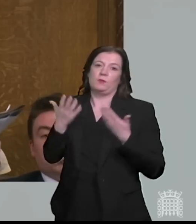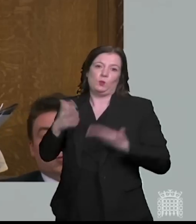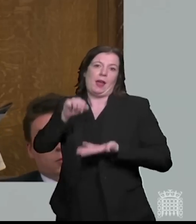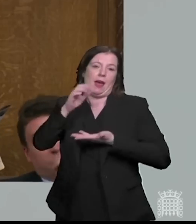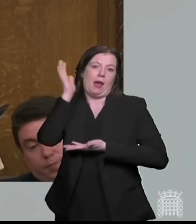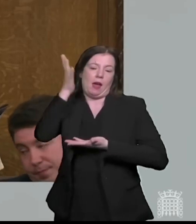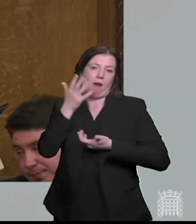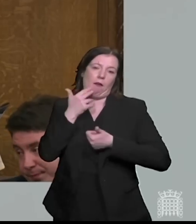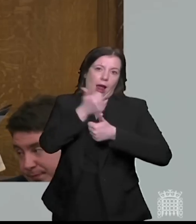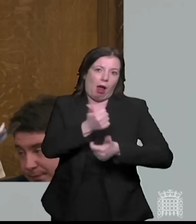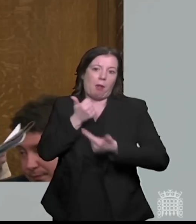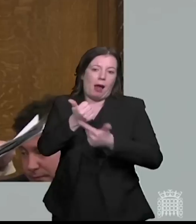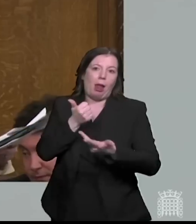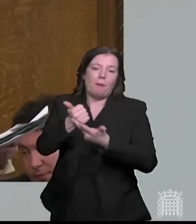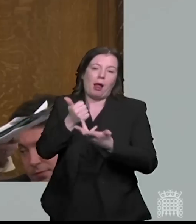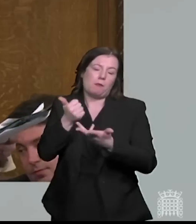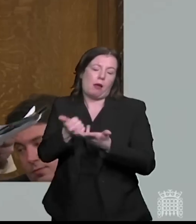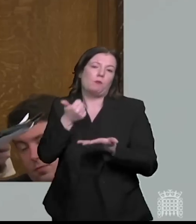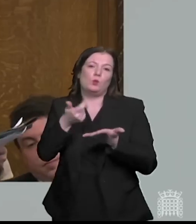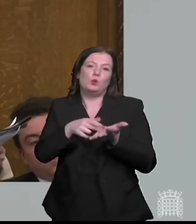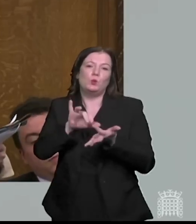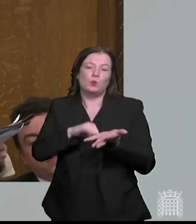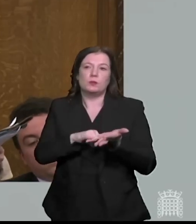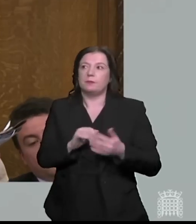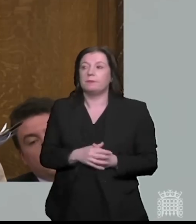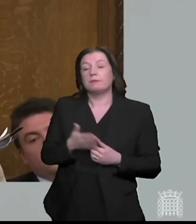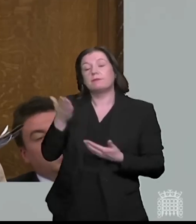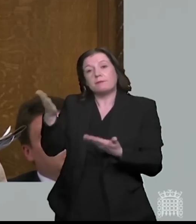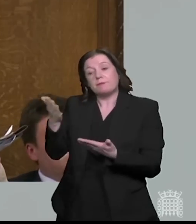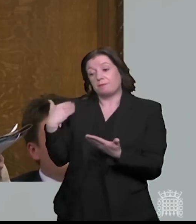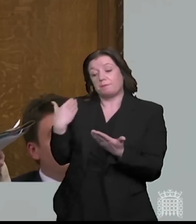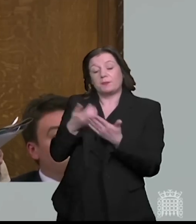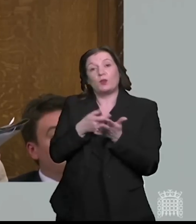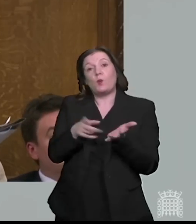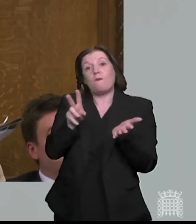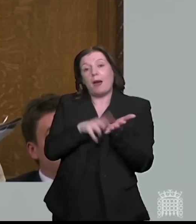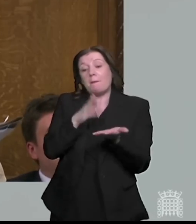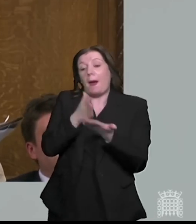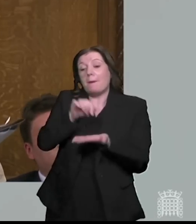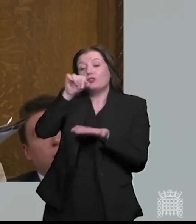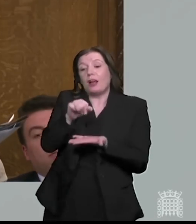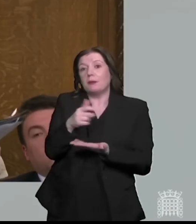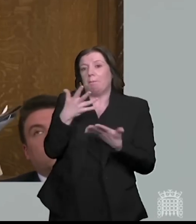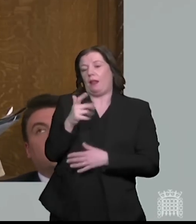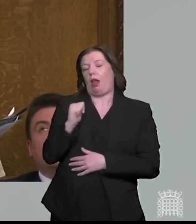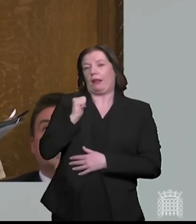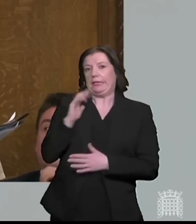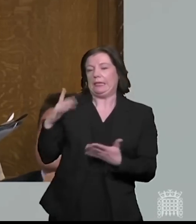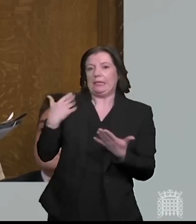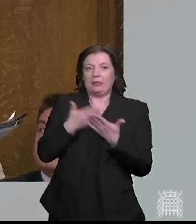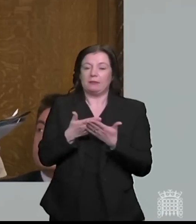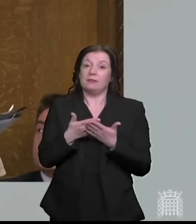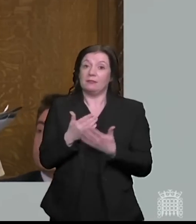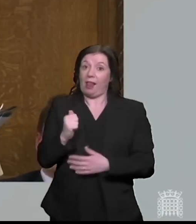for them today. The Chancellor's had some luck since November, Madam Deputy Speaker. He's shared that